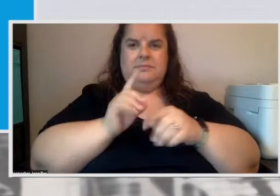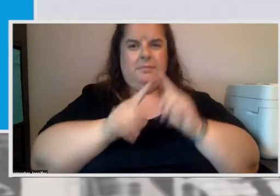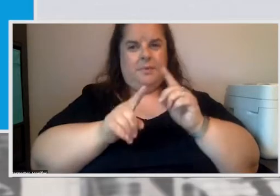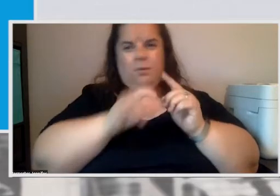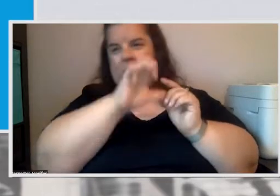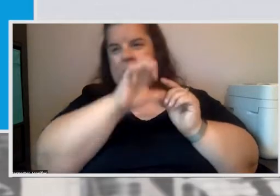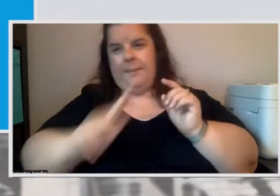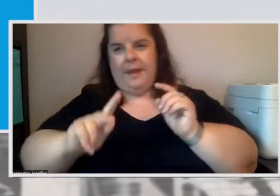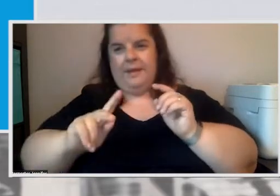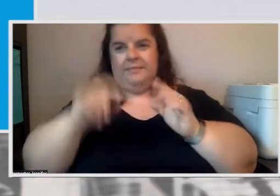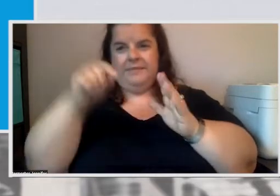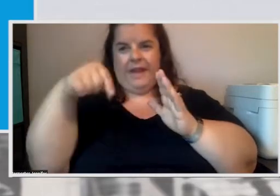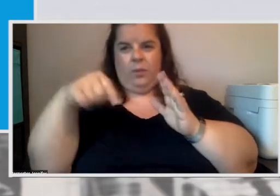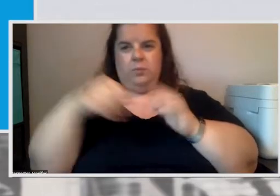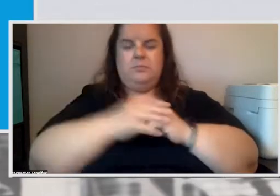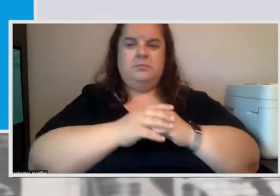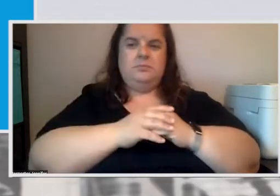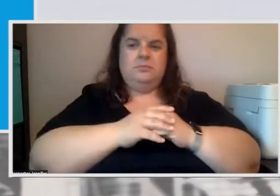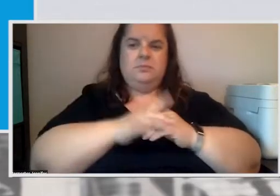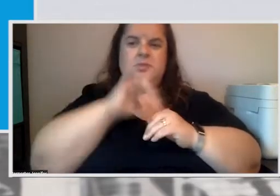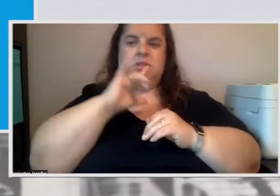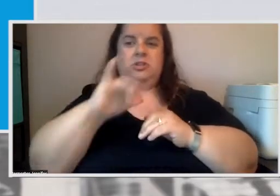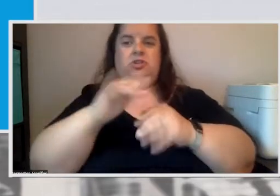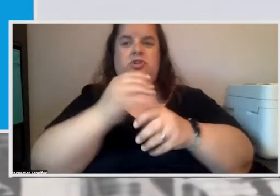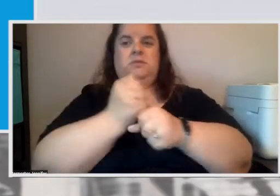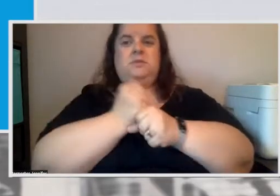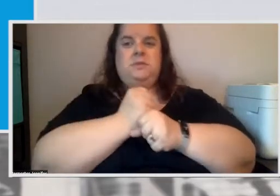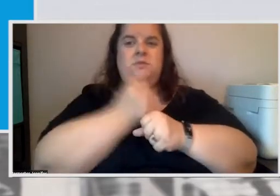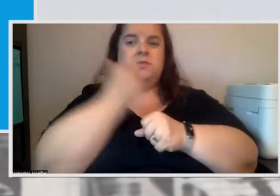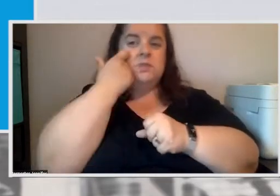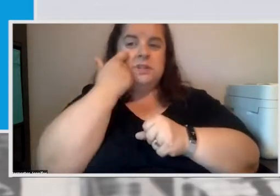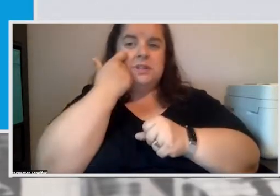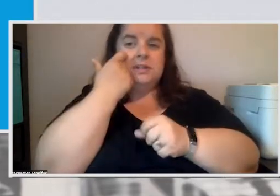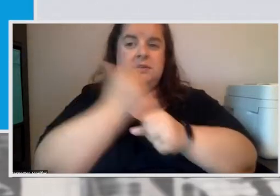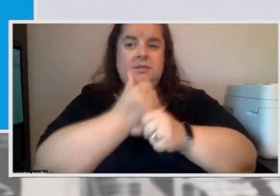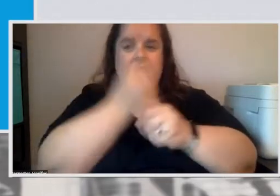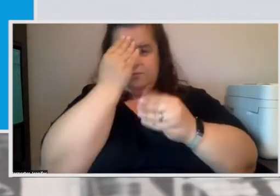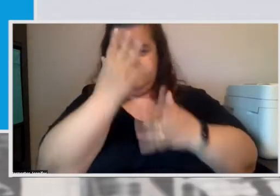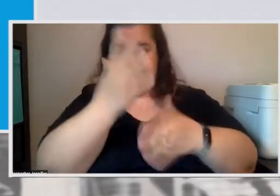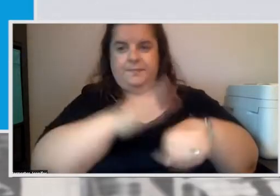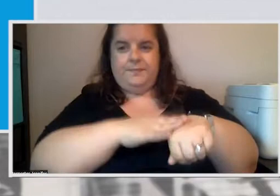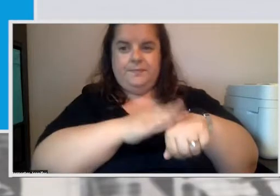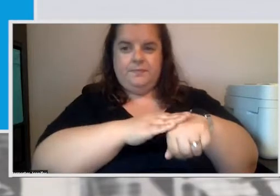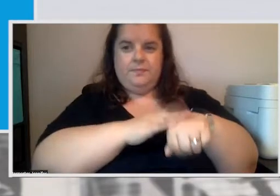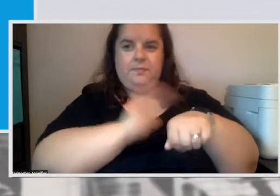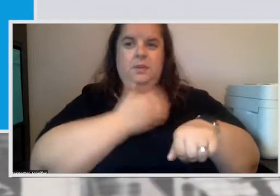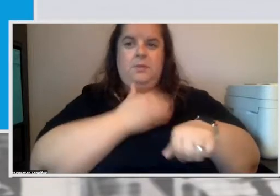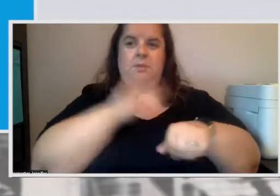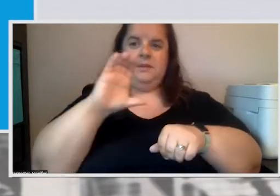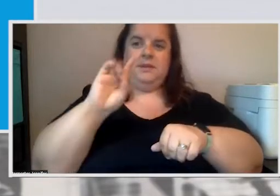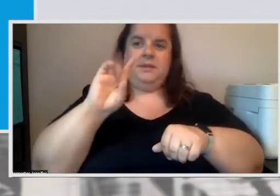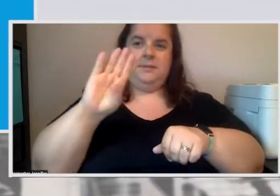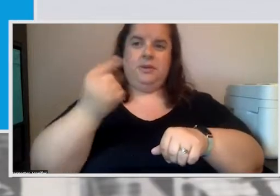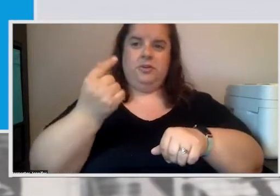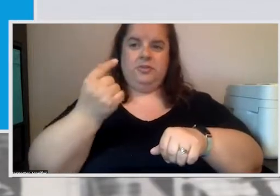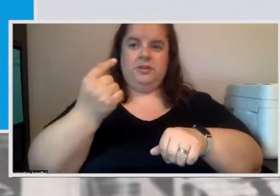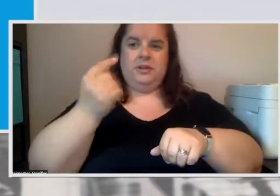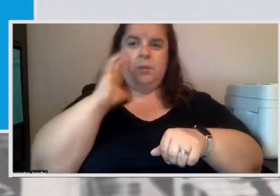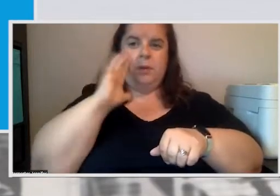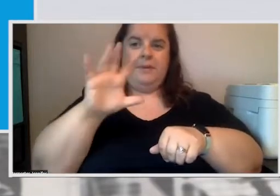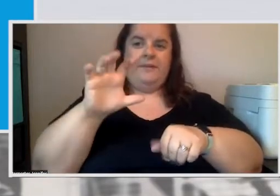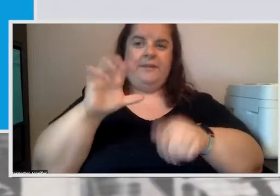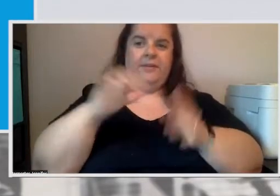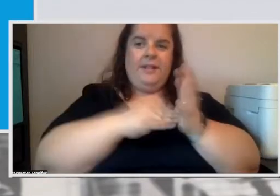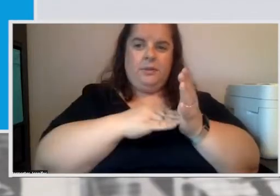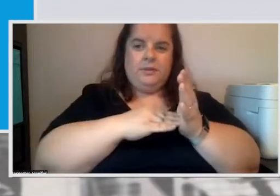back down. And actually, we've recently received notice that our CDBG allocation is going to be